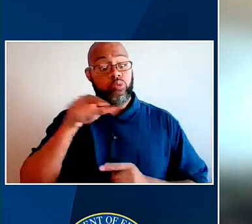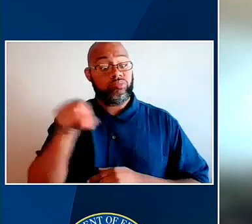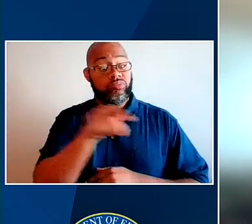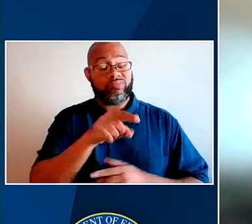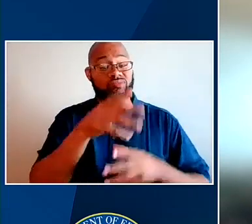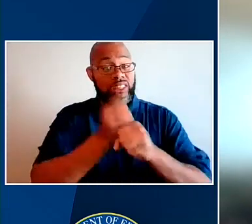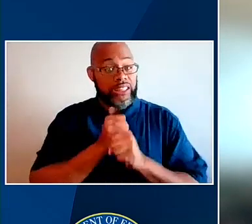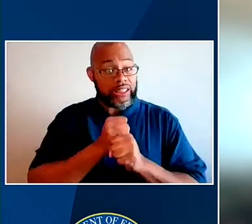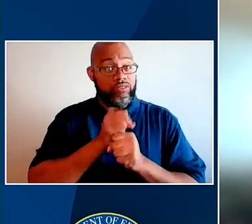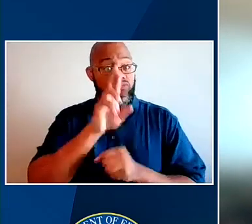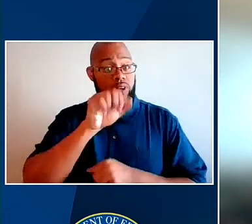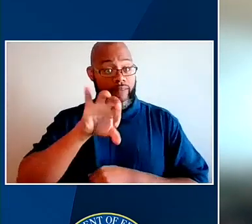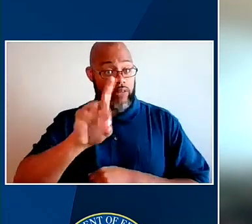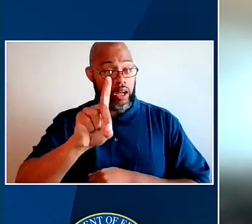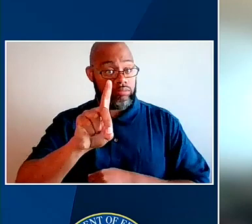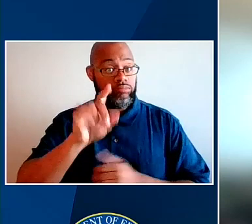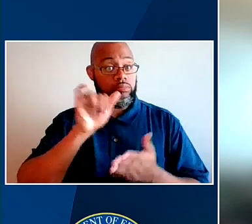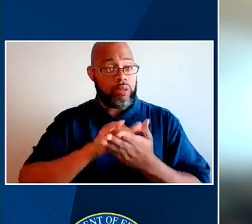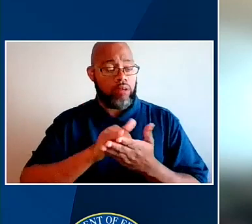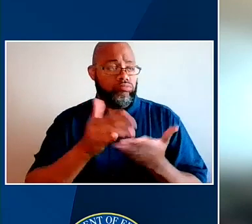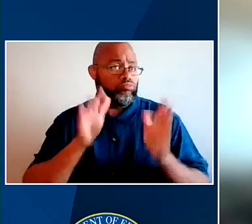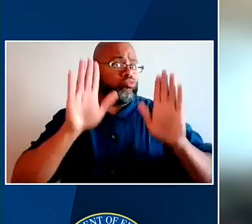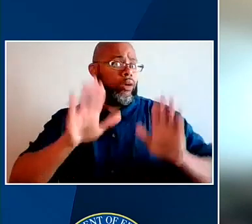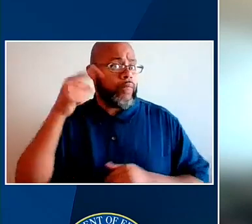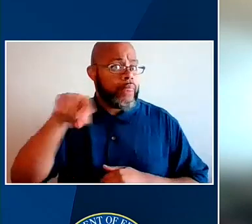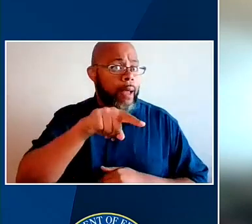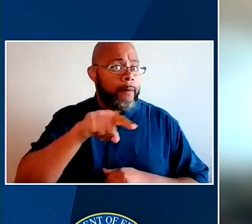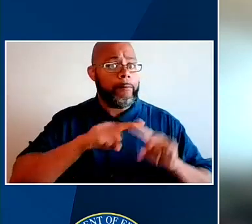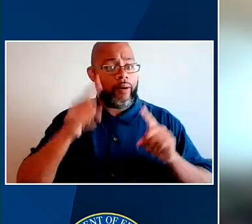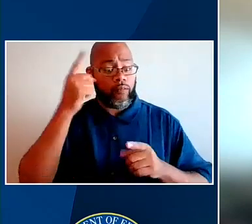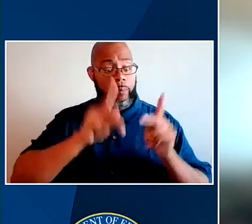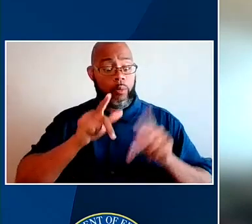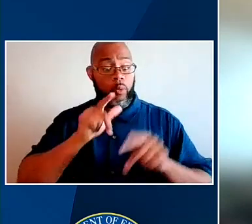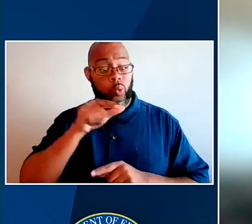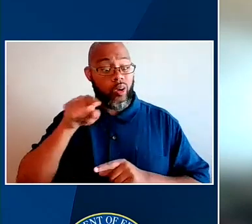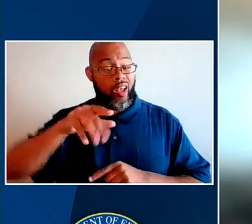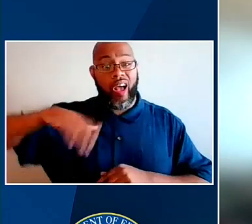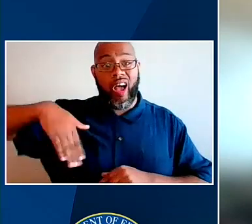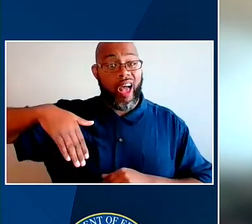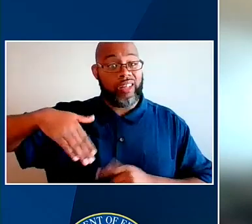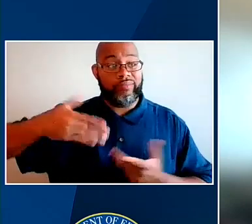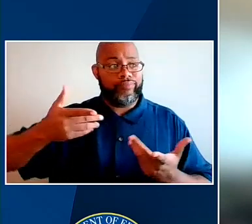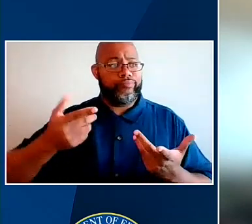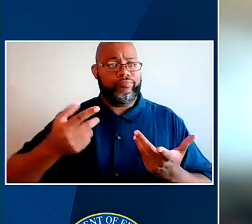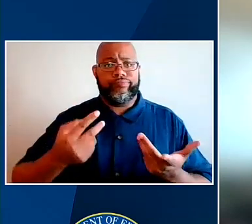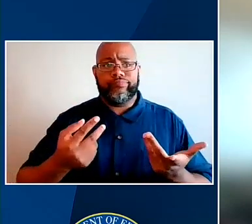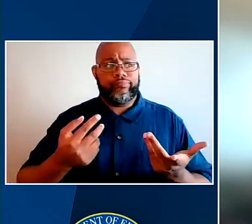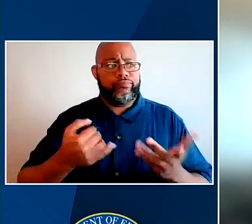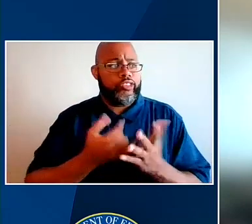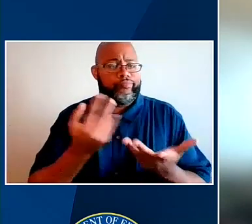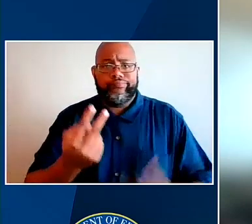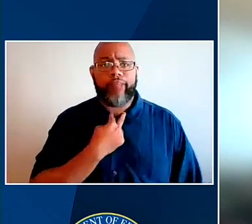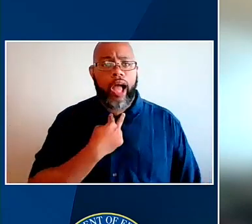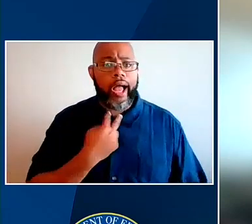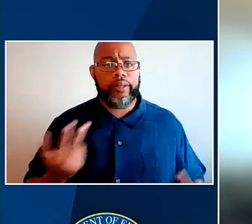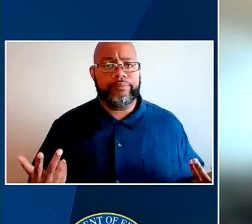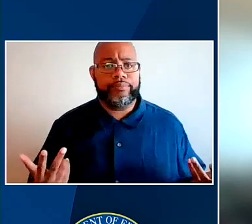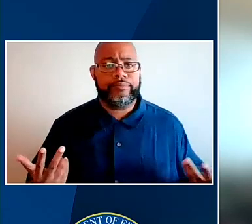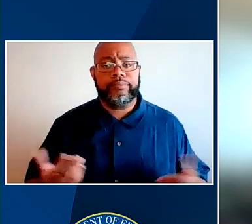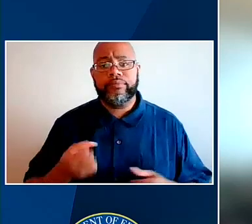received the refund, that was of course great, but for those who hadn't, you were just kind of out of luck. So